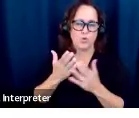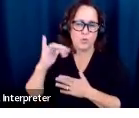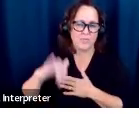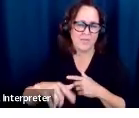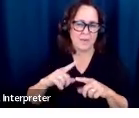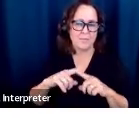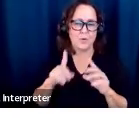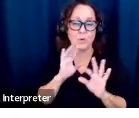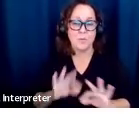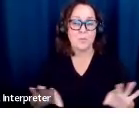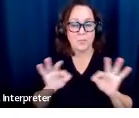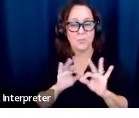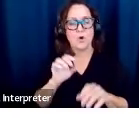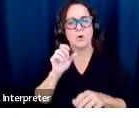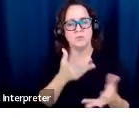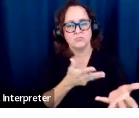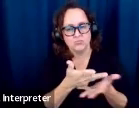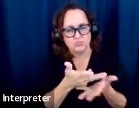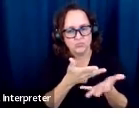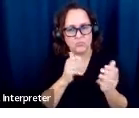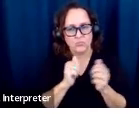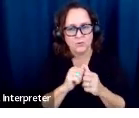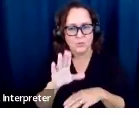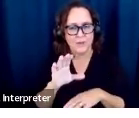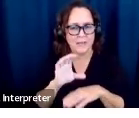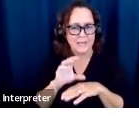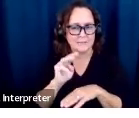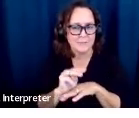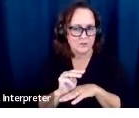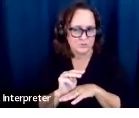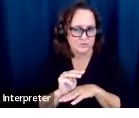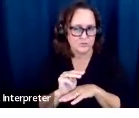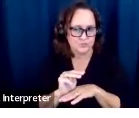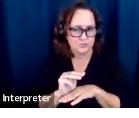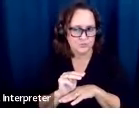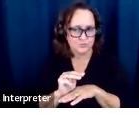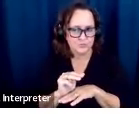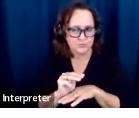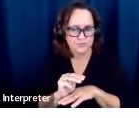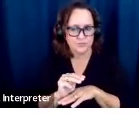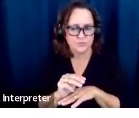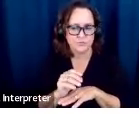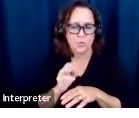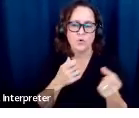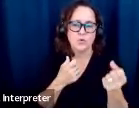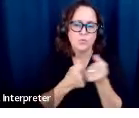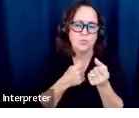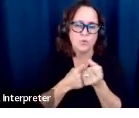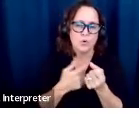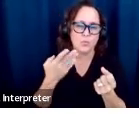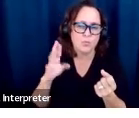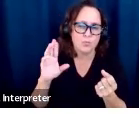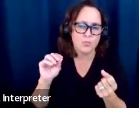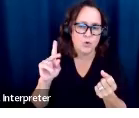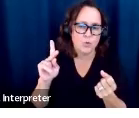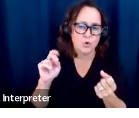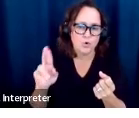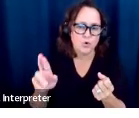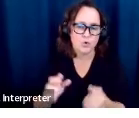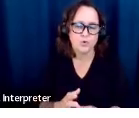be important that you work with your case manager, support broker if you have one, an FMS